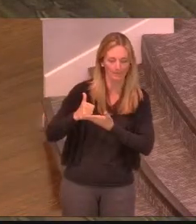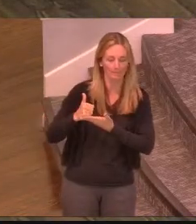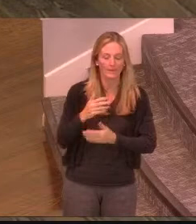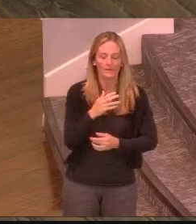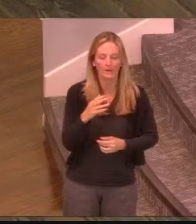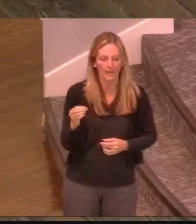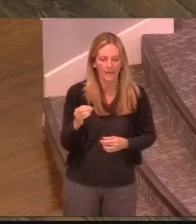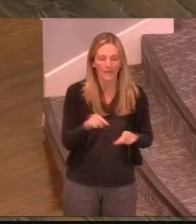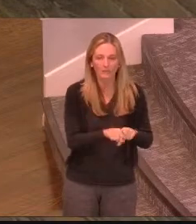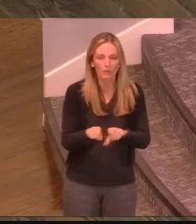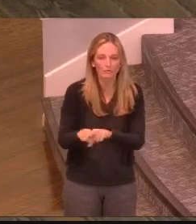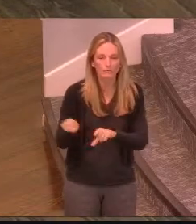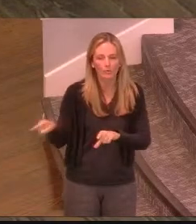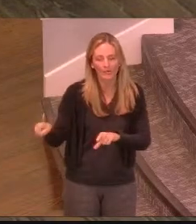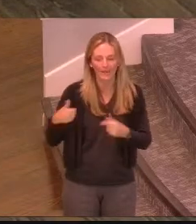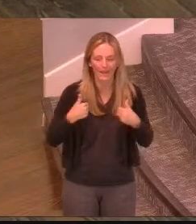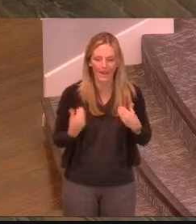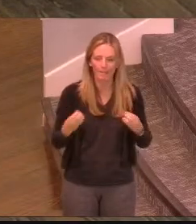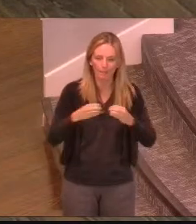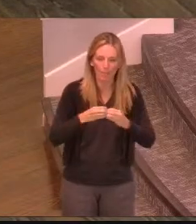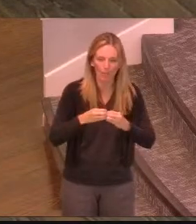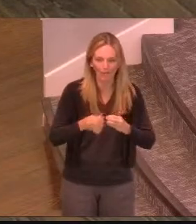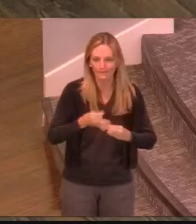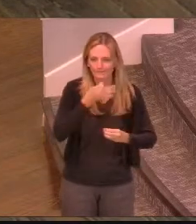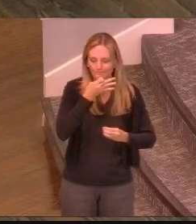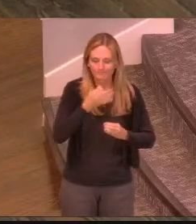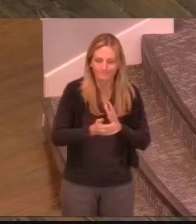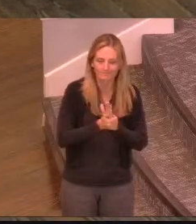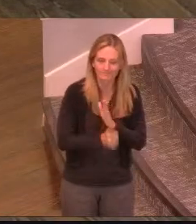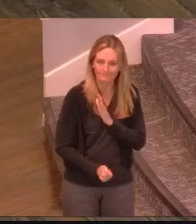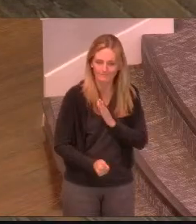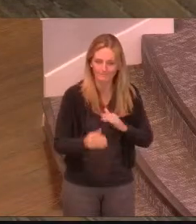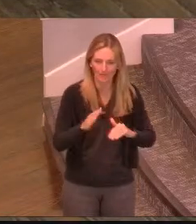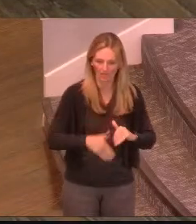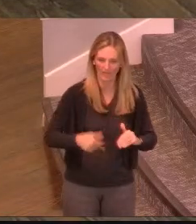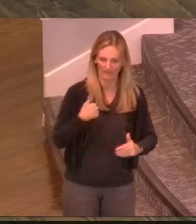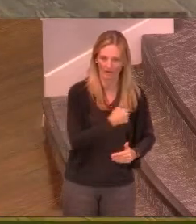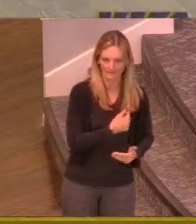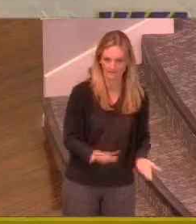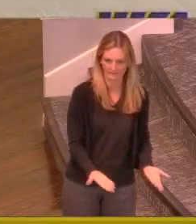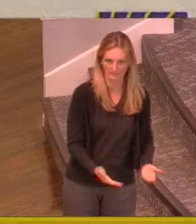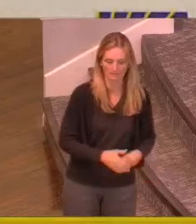that provides more expertise than we have in-house.